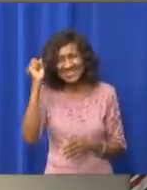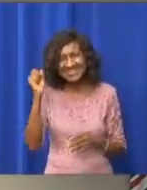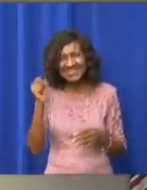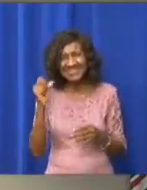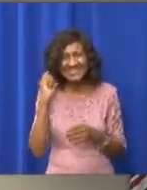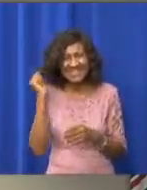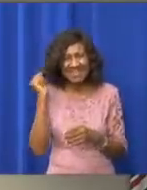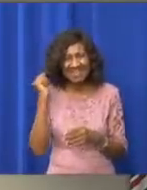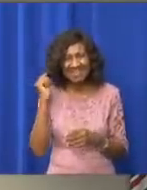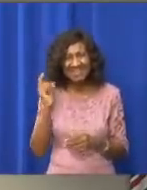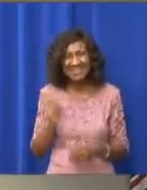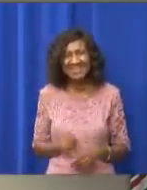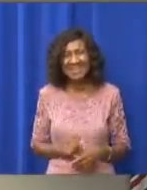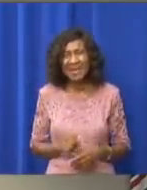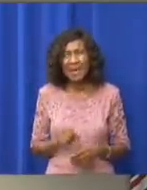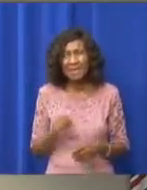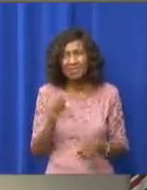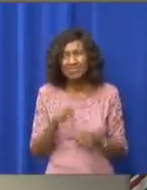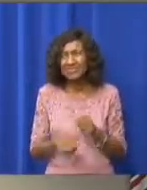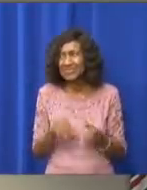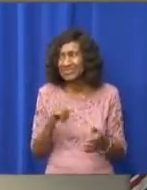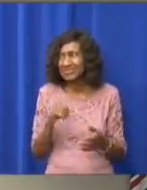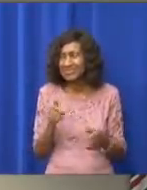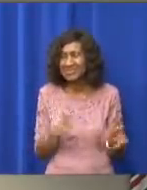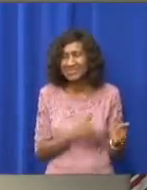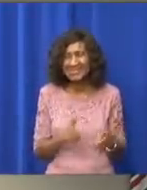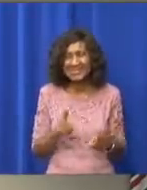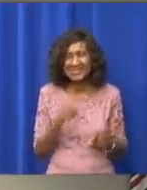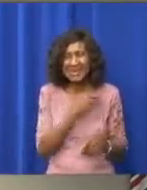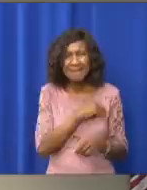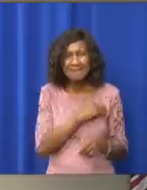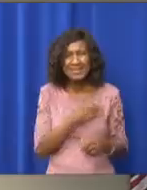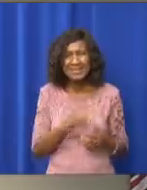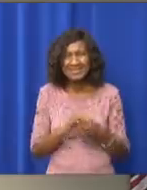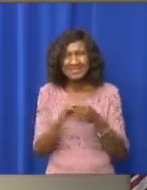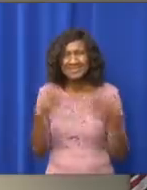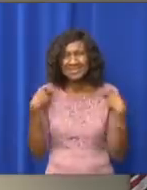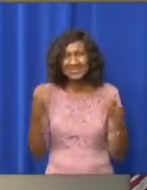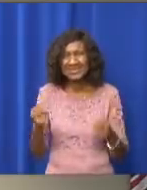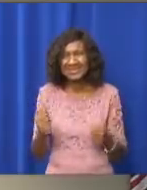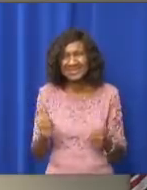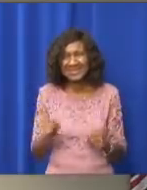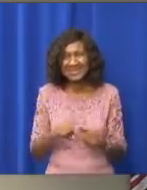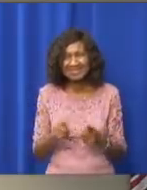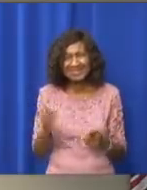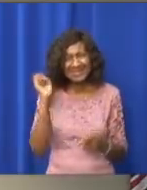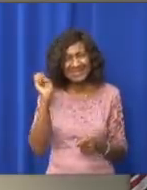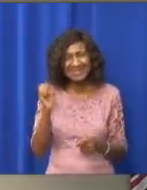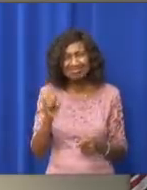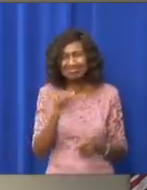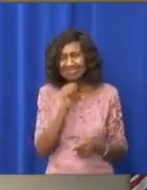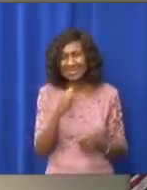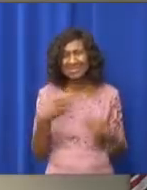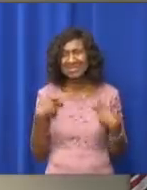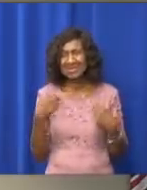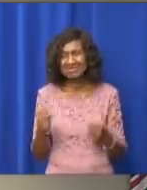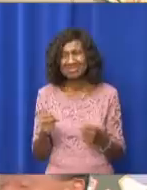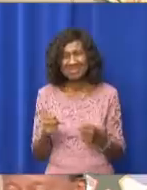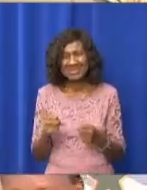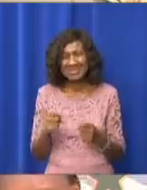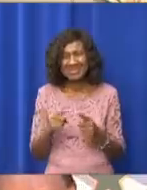Badly. So does the Minister of Health, but I haven't been brave enough to try it. I think I'll have to take it all off.